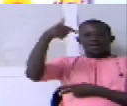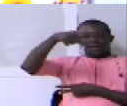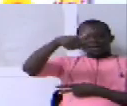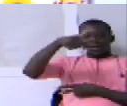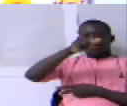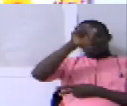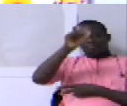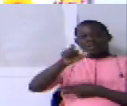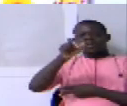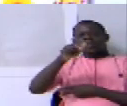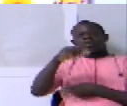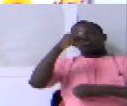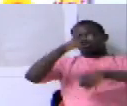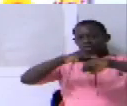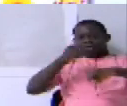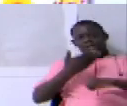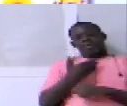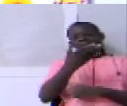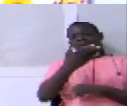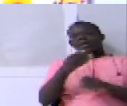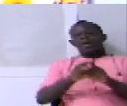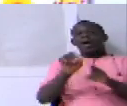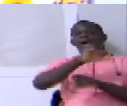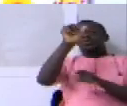information was given to me by Annabi.